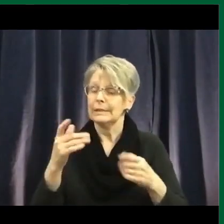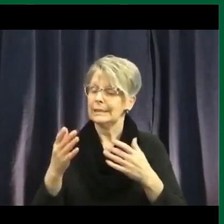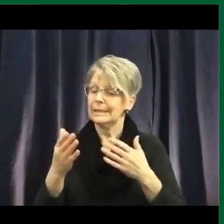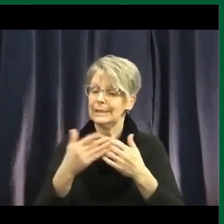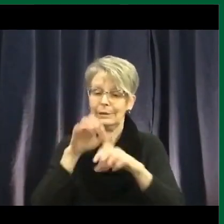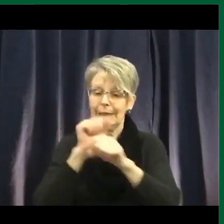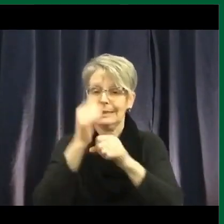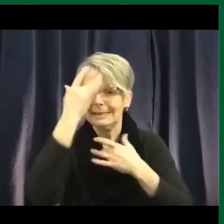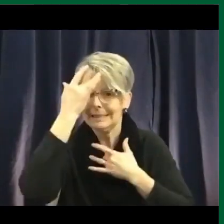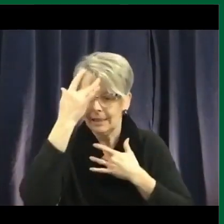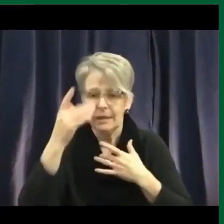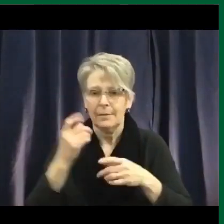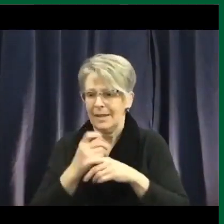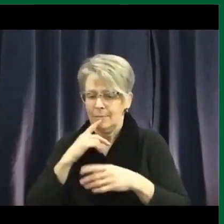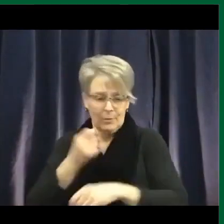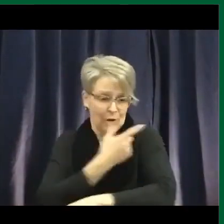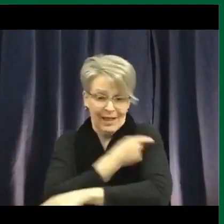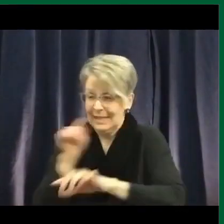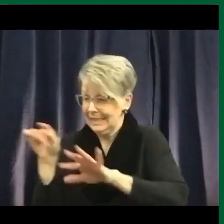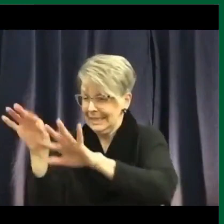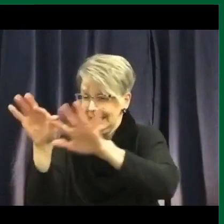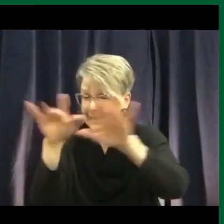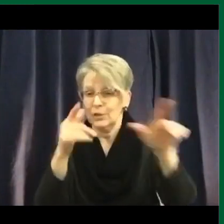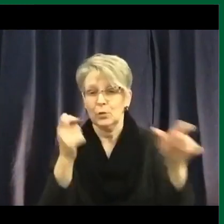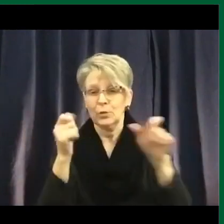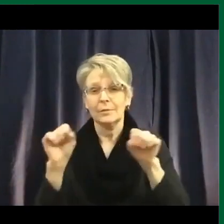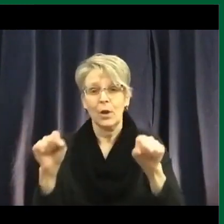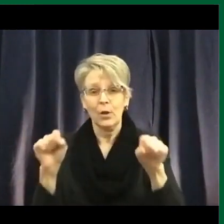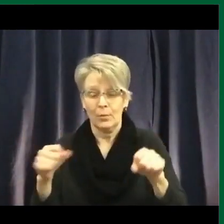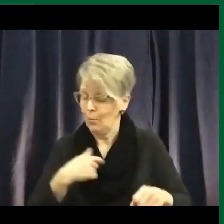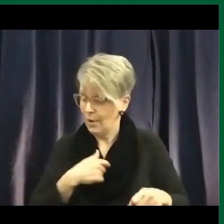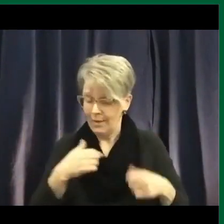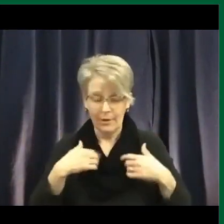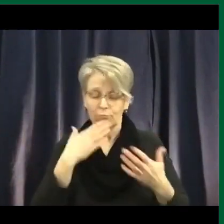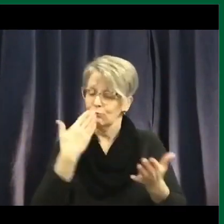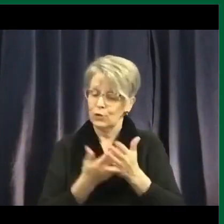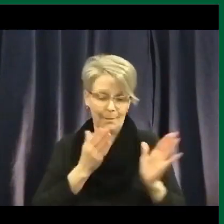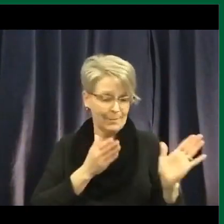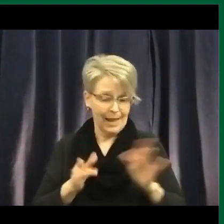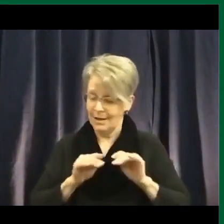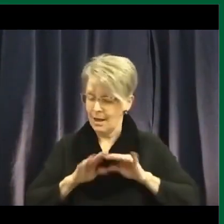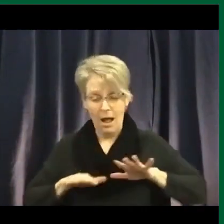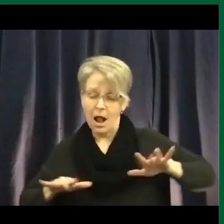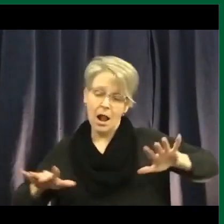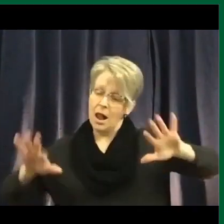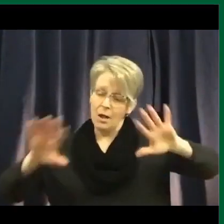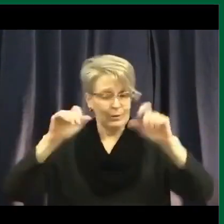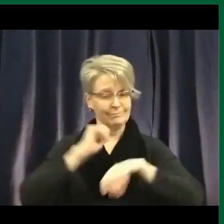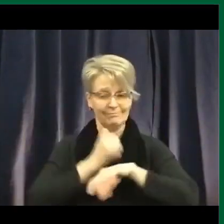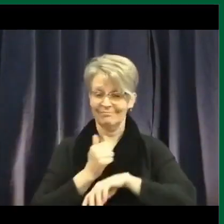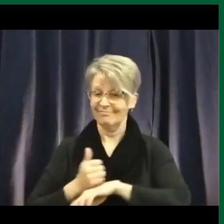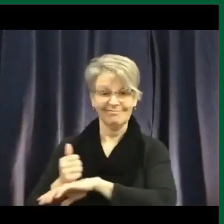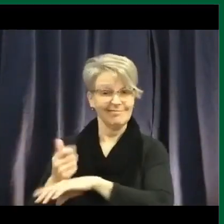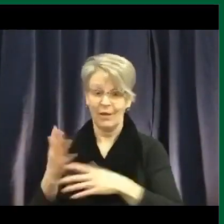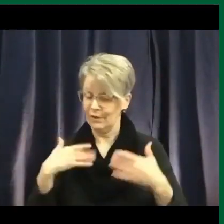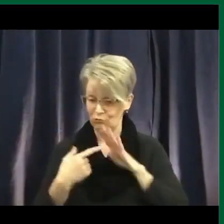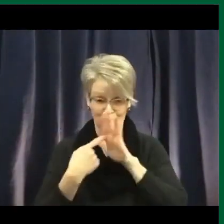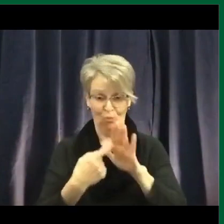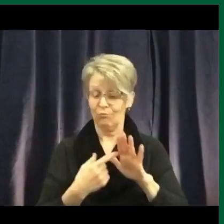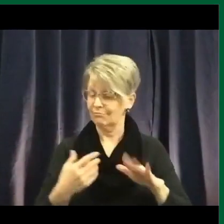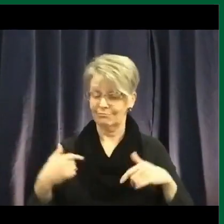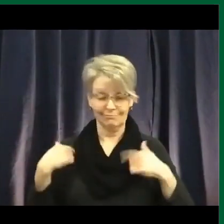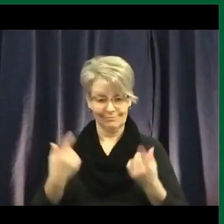as we possibly can. And I think we have a very robust plan in which we will be able to do that. And that's been shown in the early